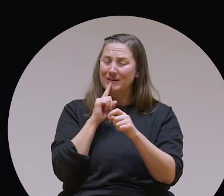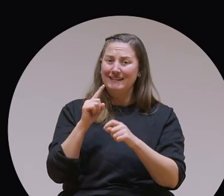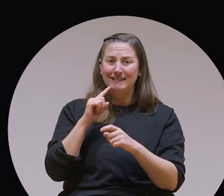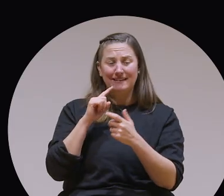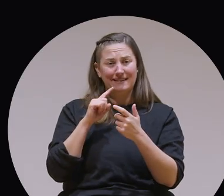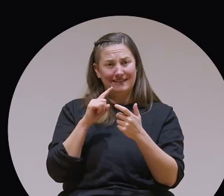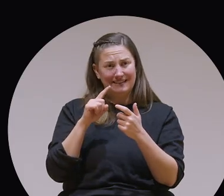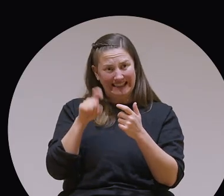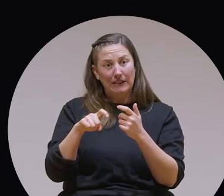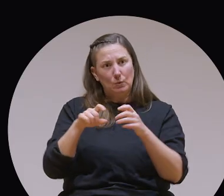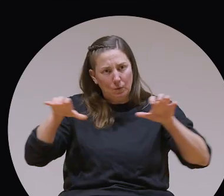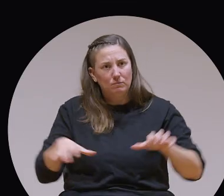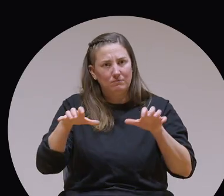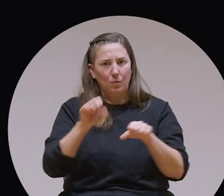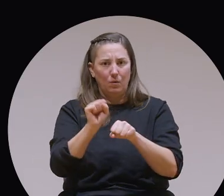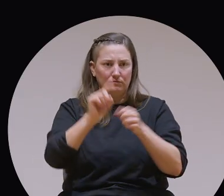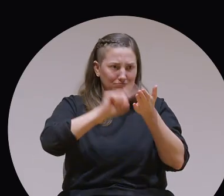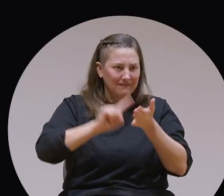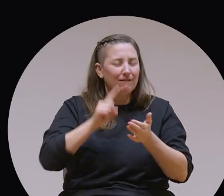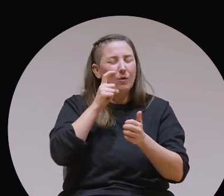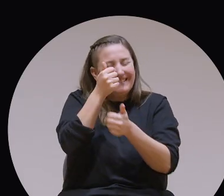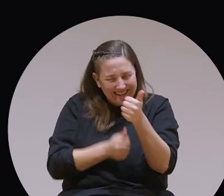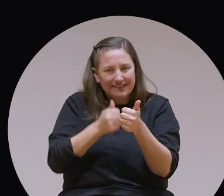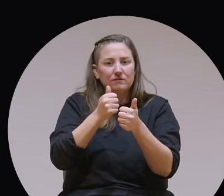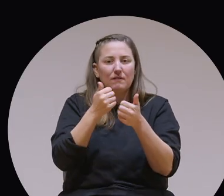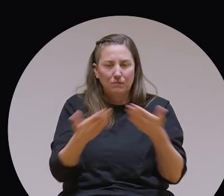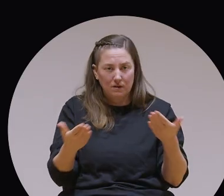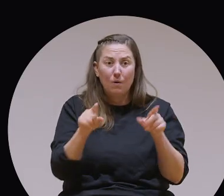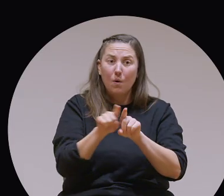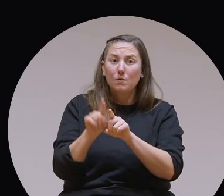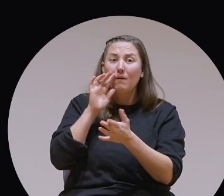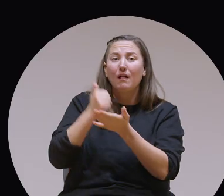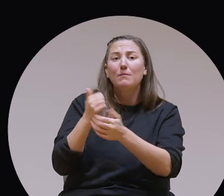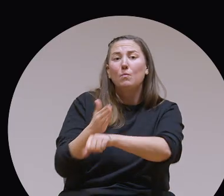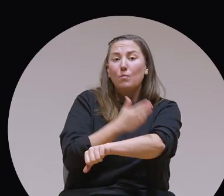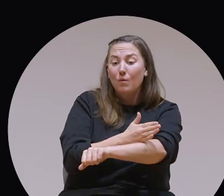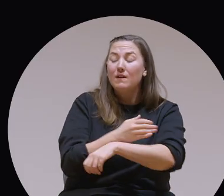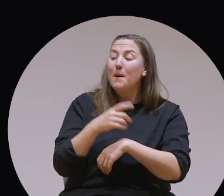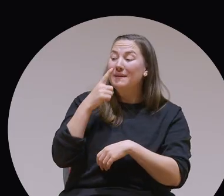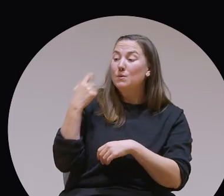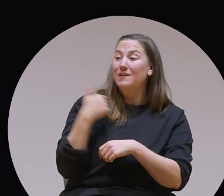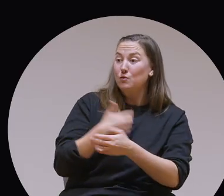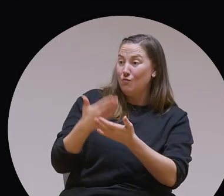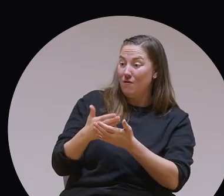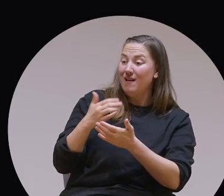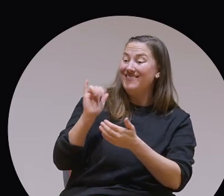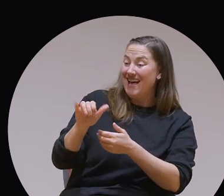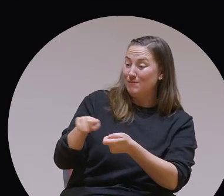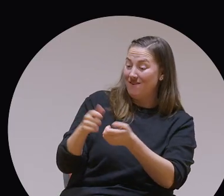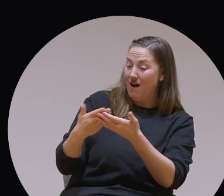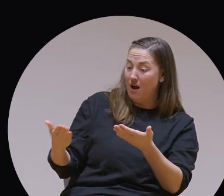every object that we acquire today, and that we can prove that it left the country that it came from,